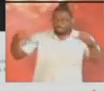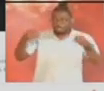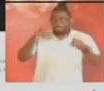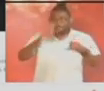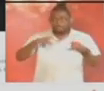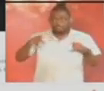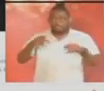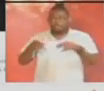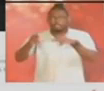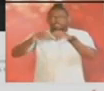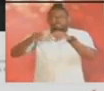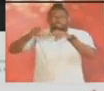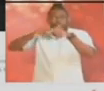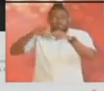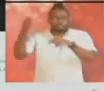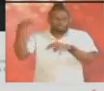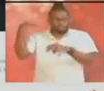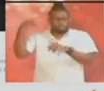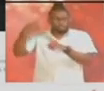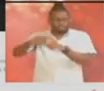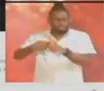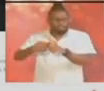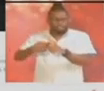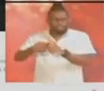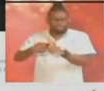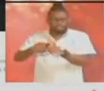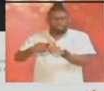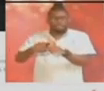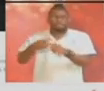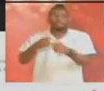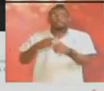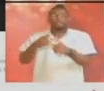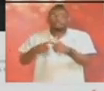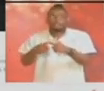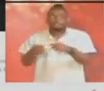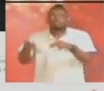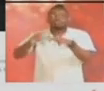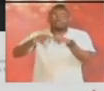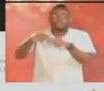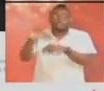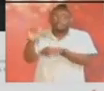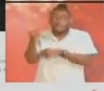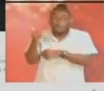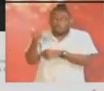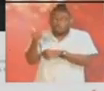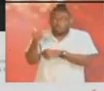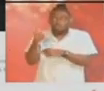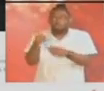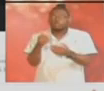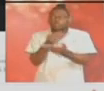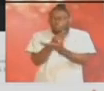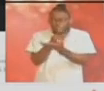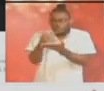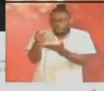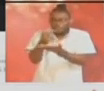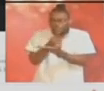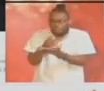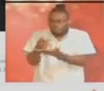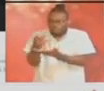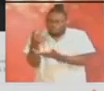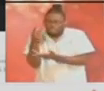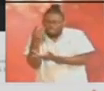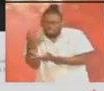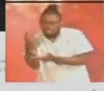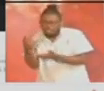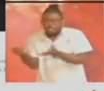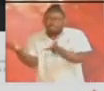look at the rate of increase only over the past 2 weeks, that's the yellow line. And we do see that we are having a significant change in the speed and